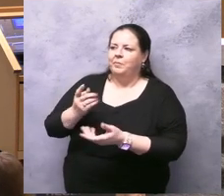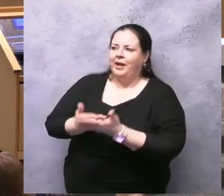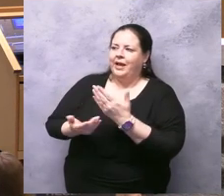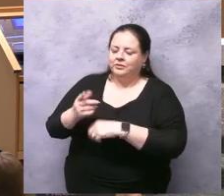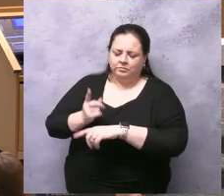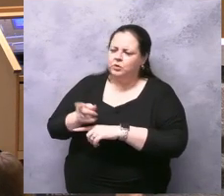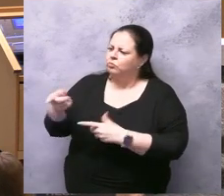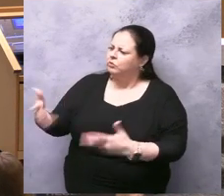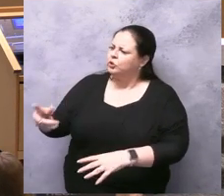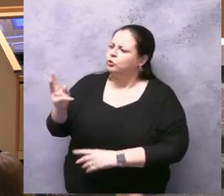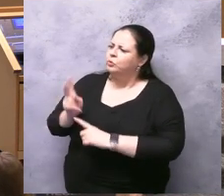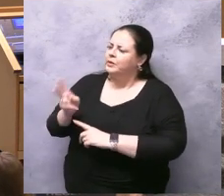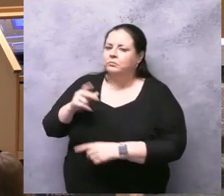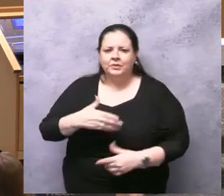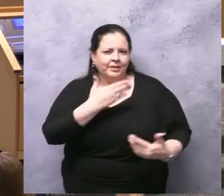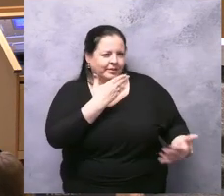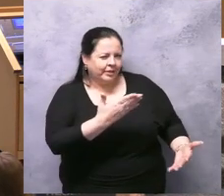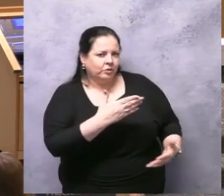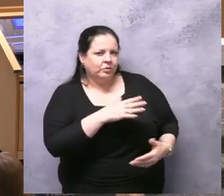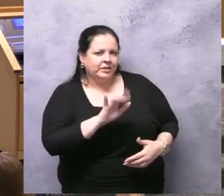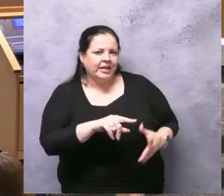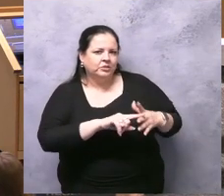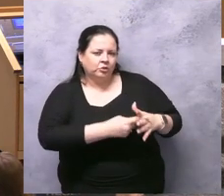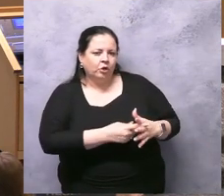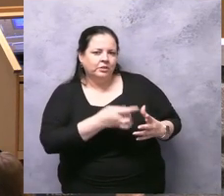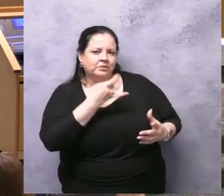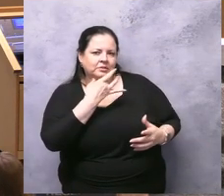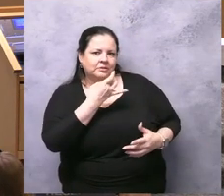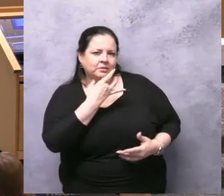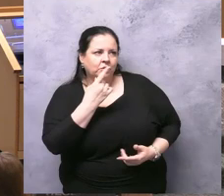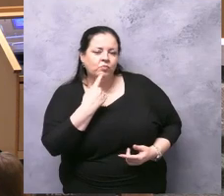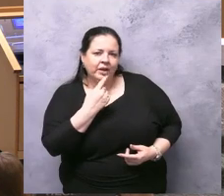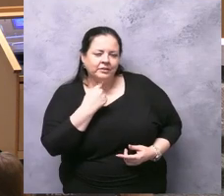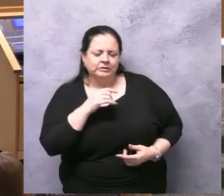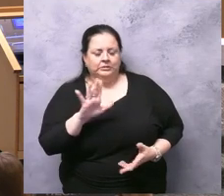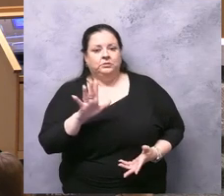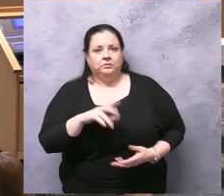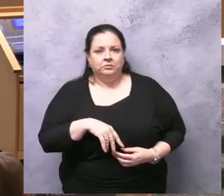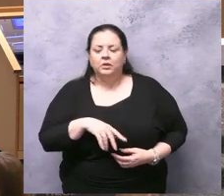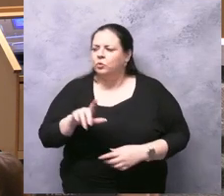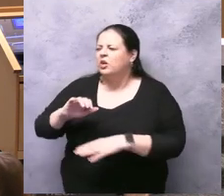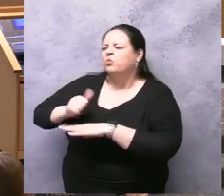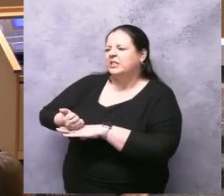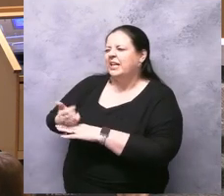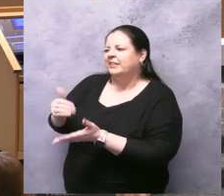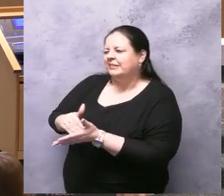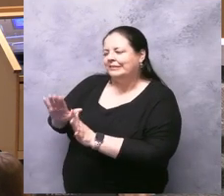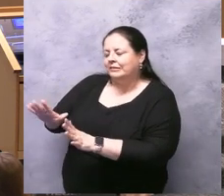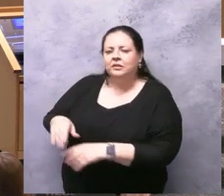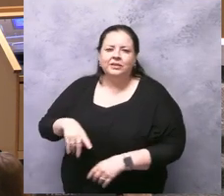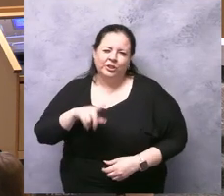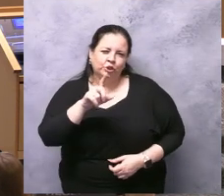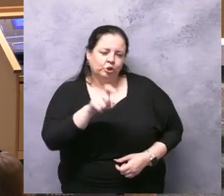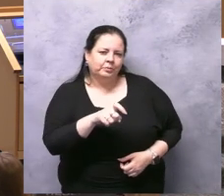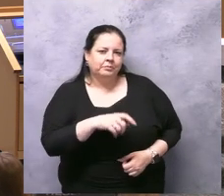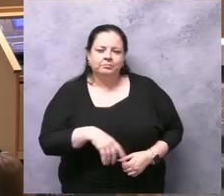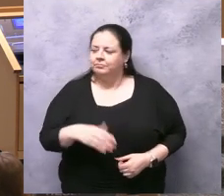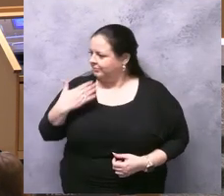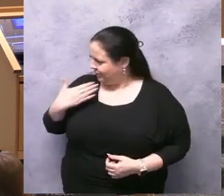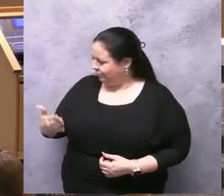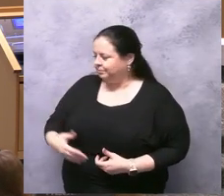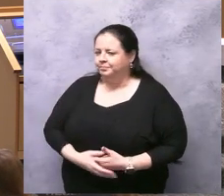your full 2 minutes. Thank you. And it did start flashing red as I was speaking. It's very... It got reset, but yes, I was keeping track. Yeah, it should be. Thank you.